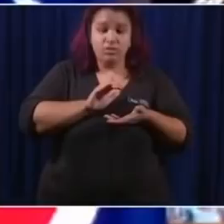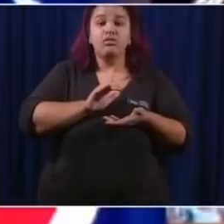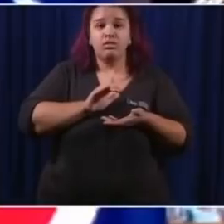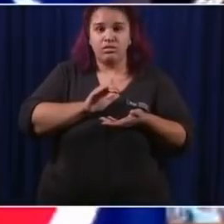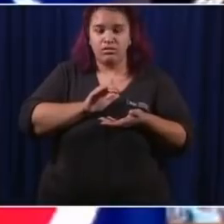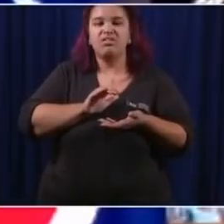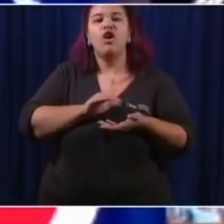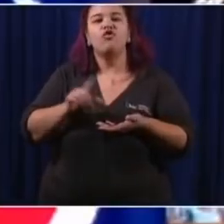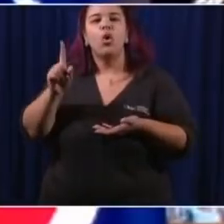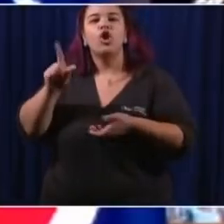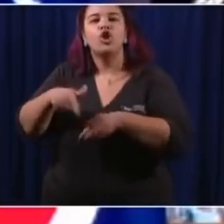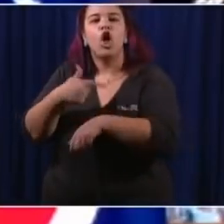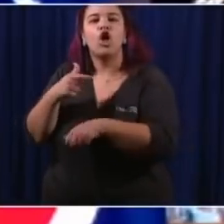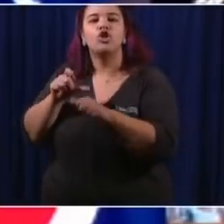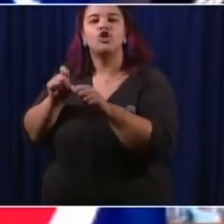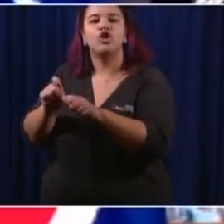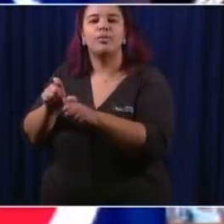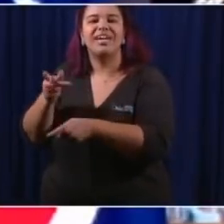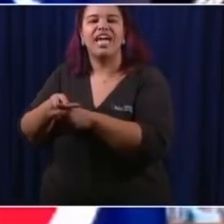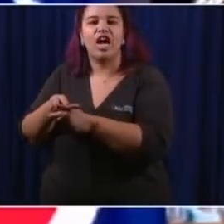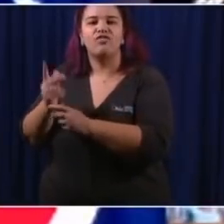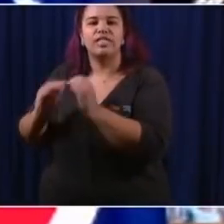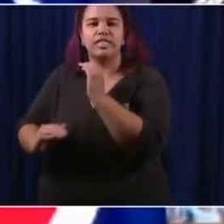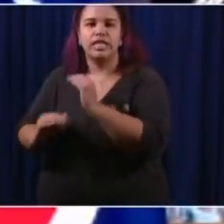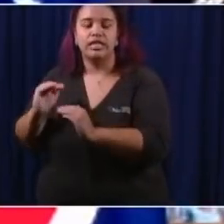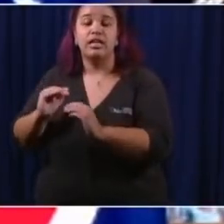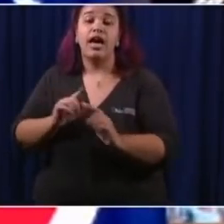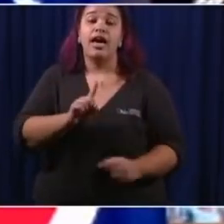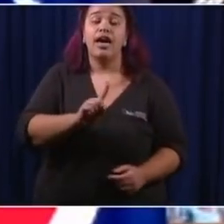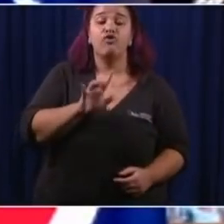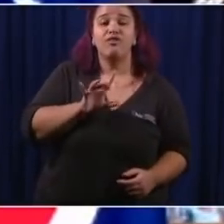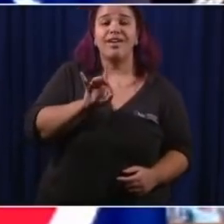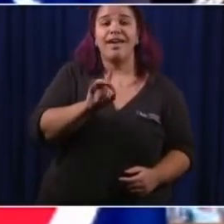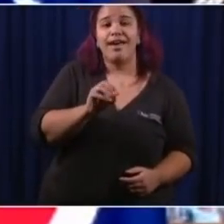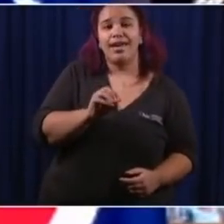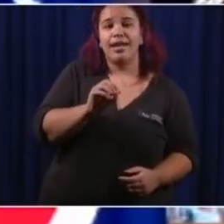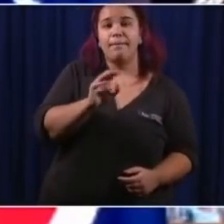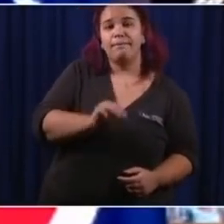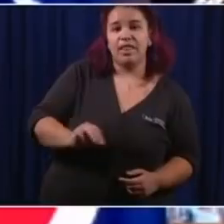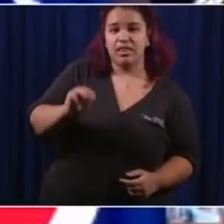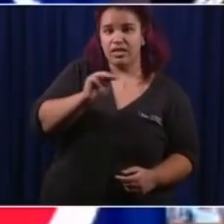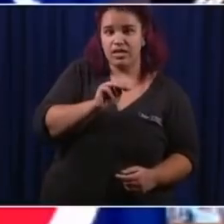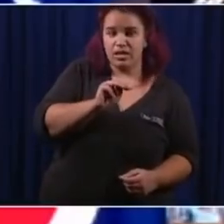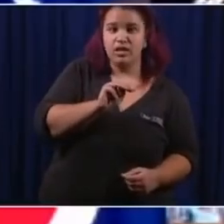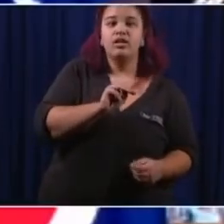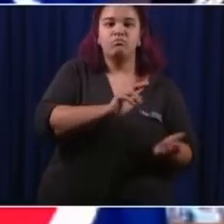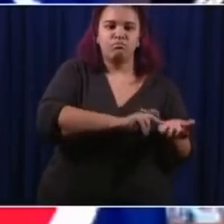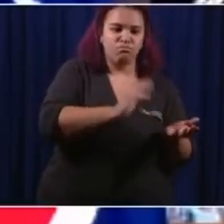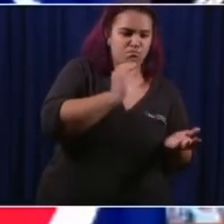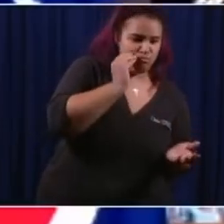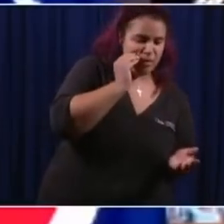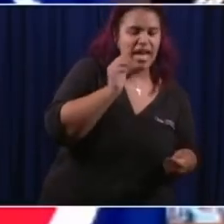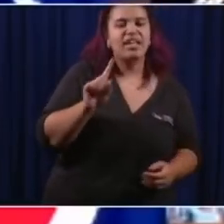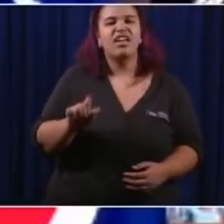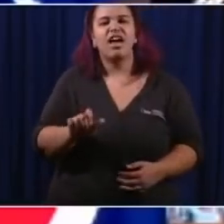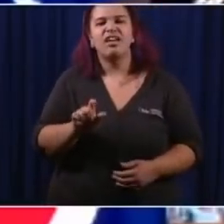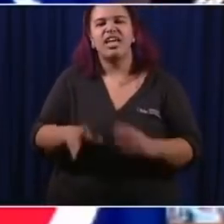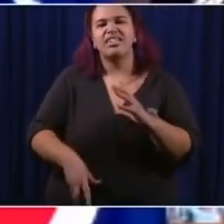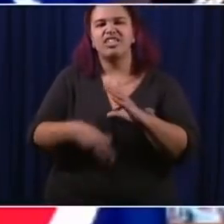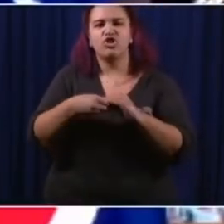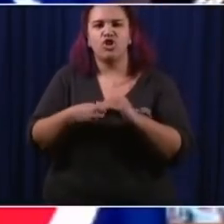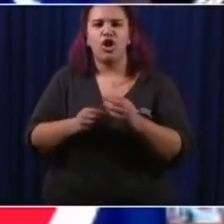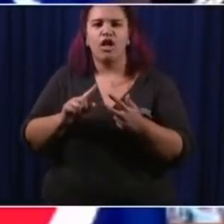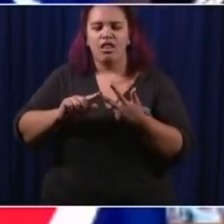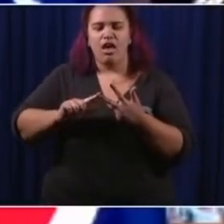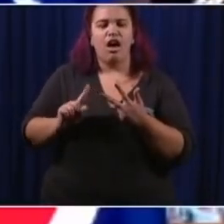$180 million to help them through coronavirus relief funds, another $25 million for infection control. And